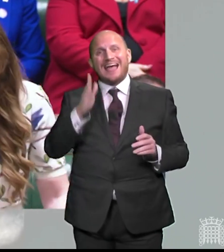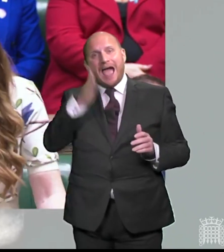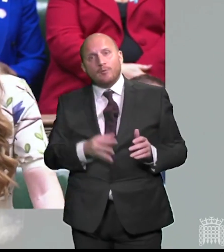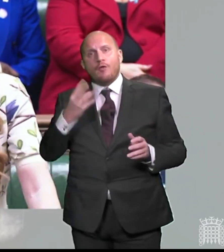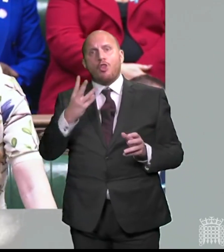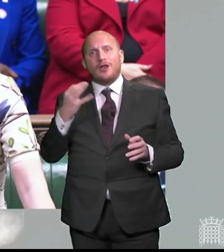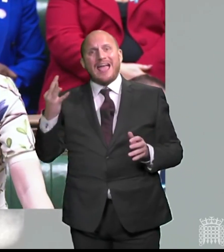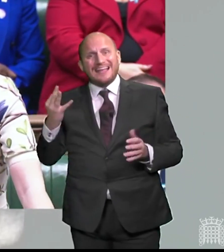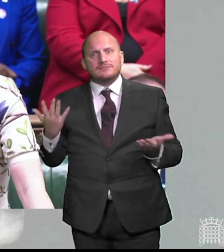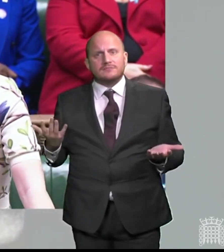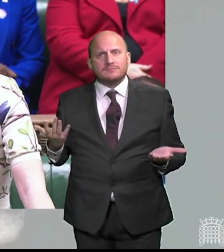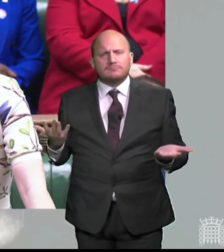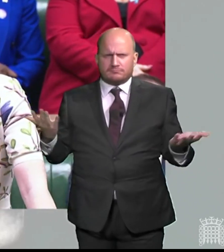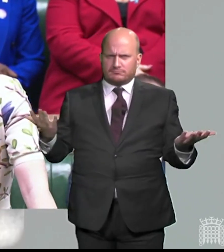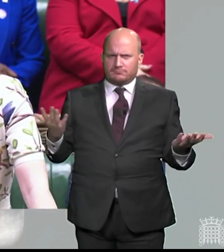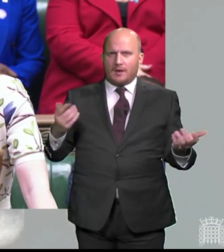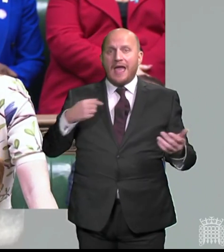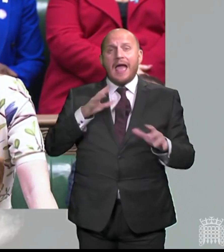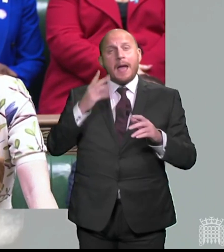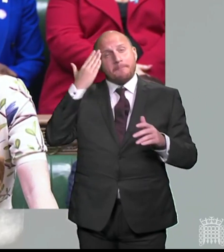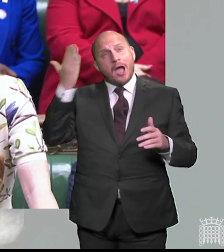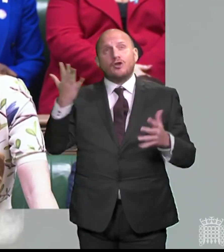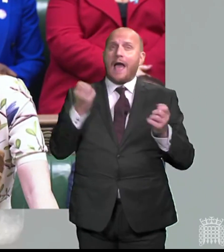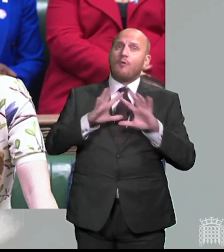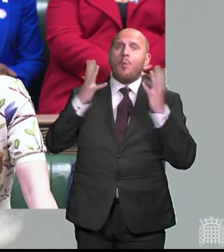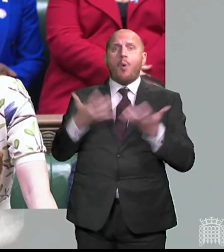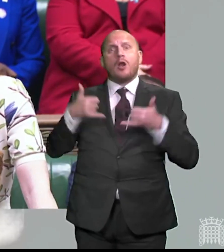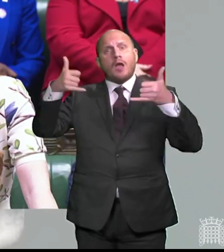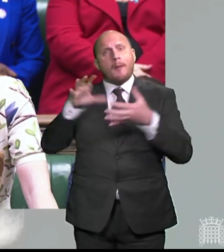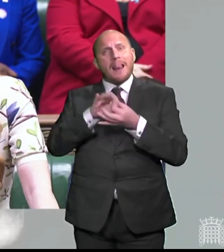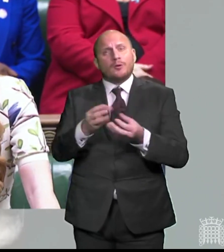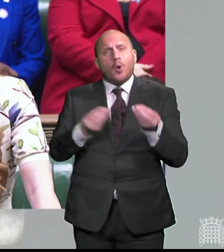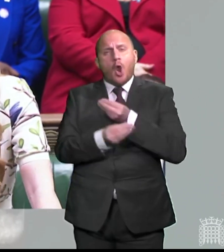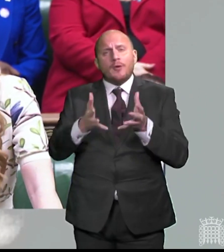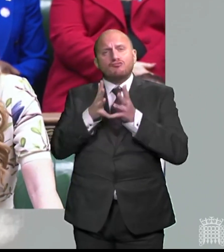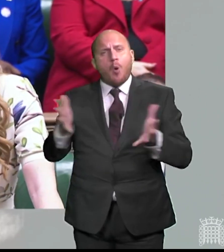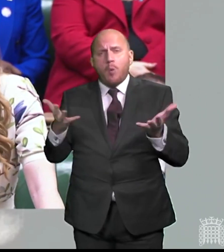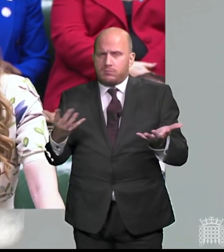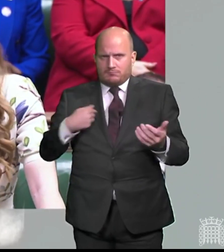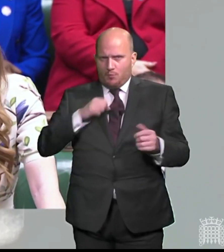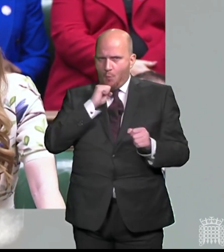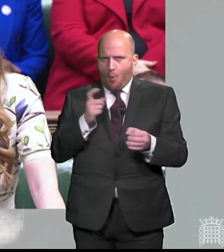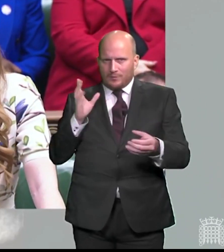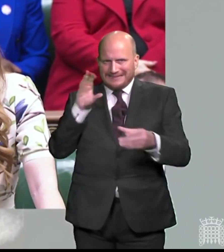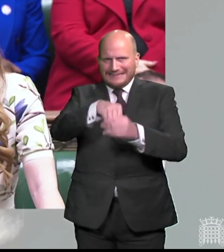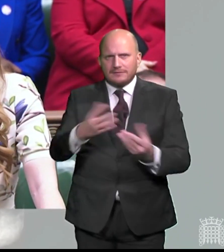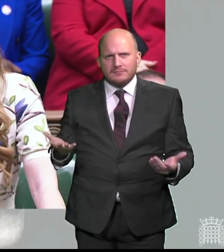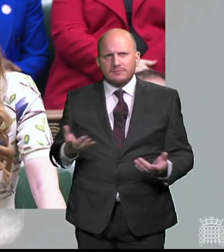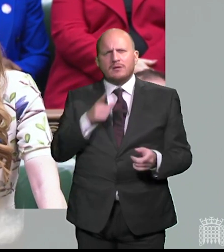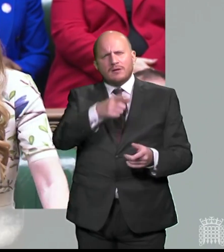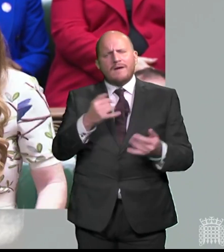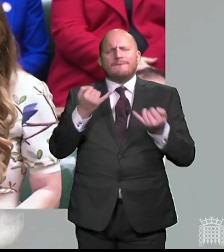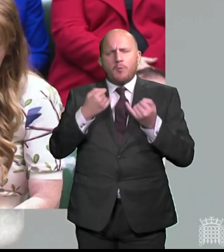qualify. Working people are paying the price for 12 years of Tory failure. The wrong choices by the wrong